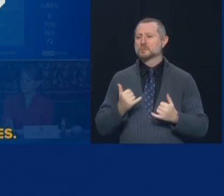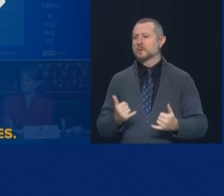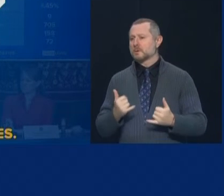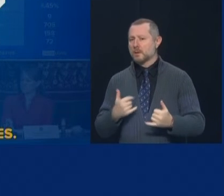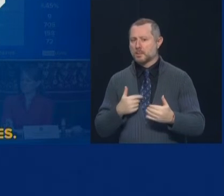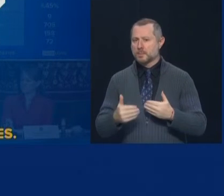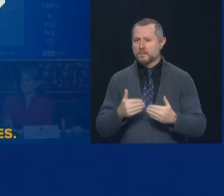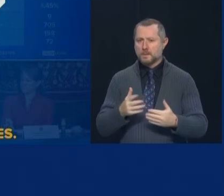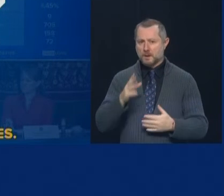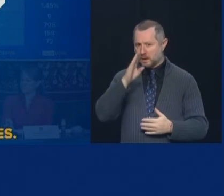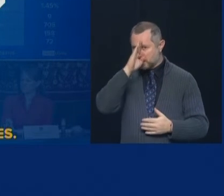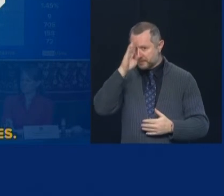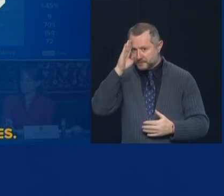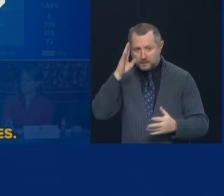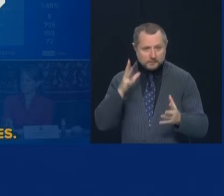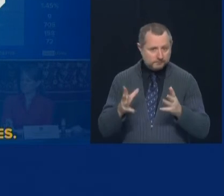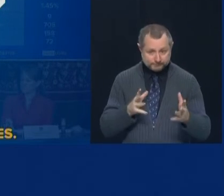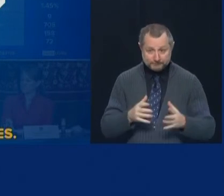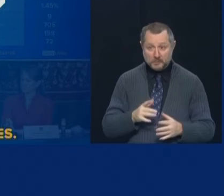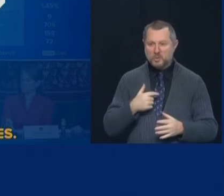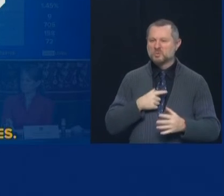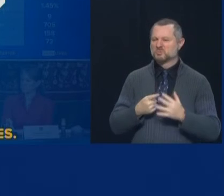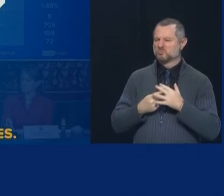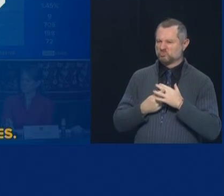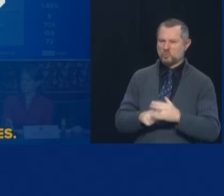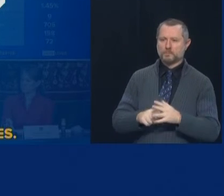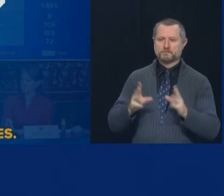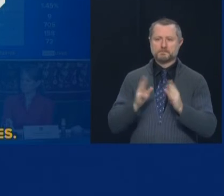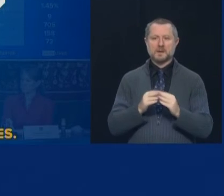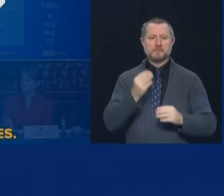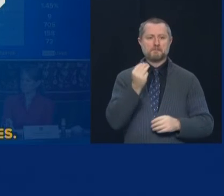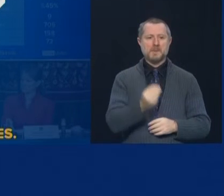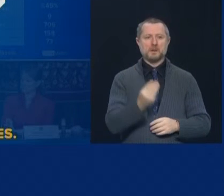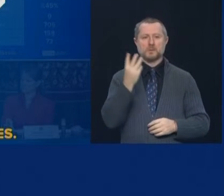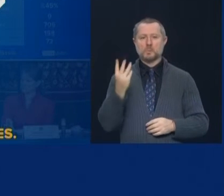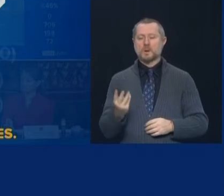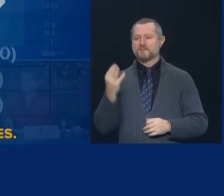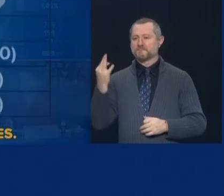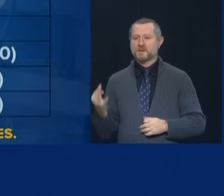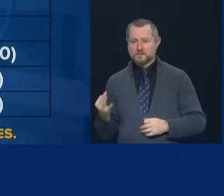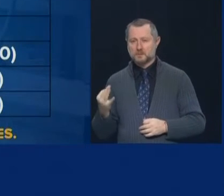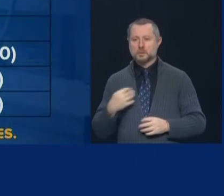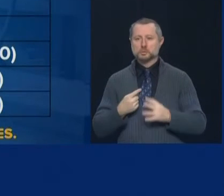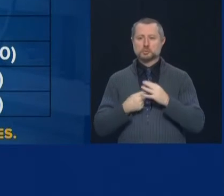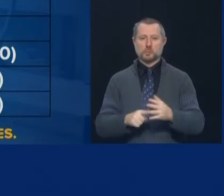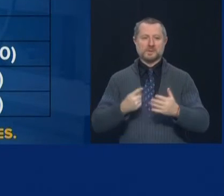hospitalization. So we're going to do briefings every Monday, Wednesday, Friday, and we'll start that next week.